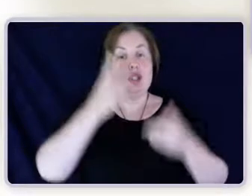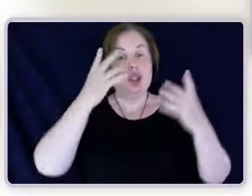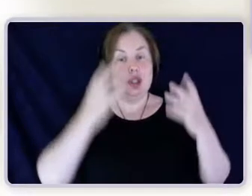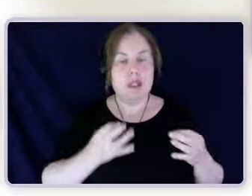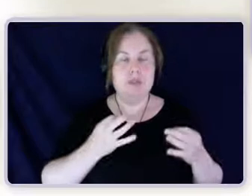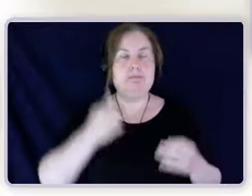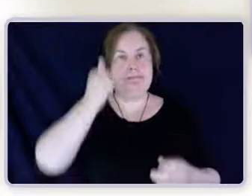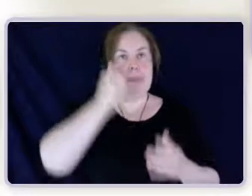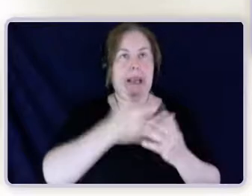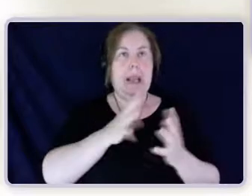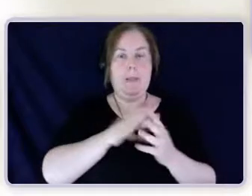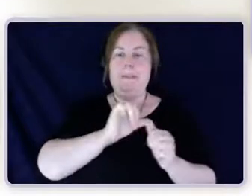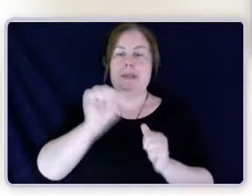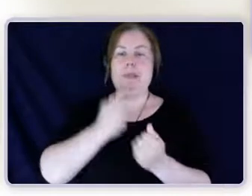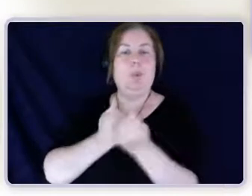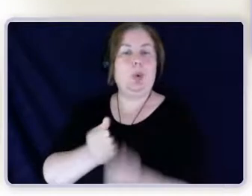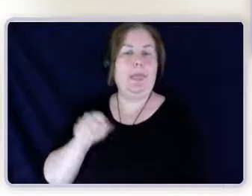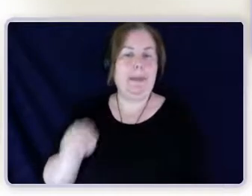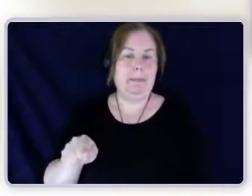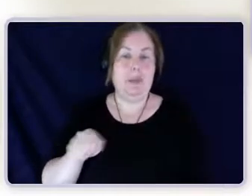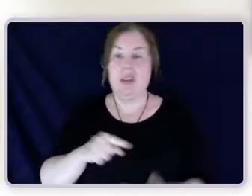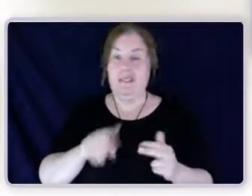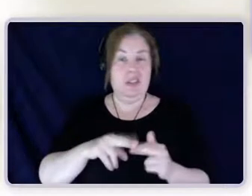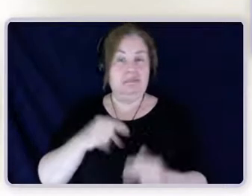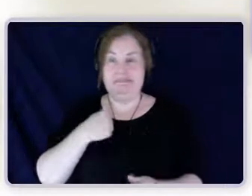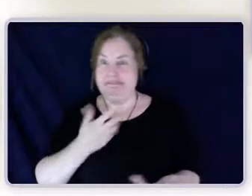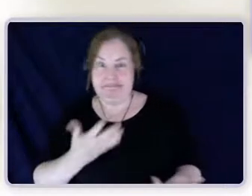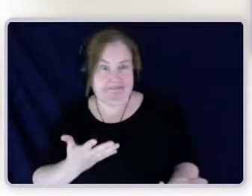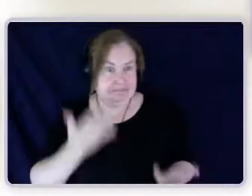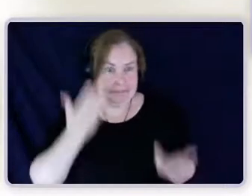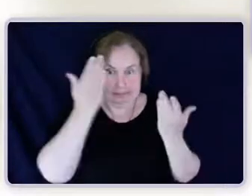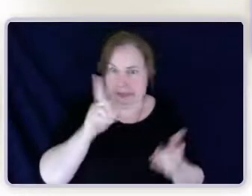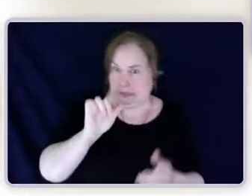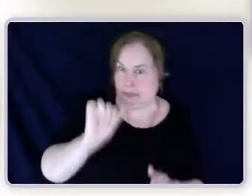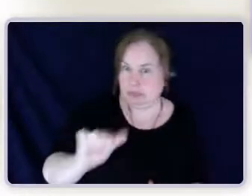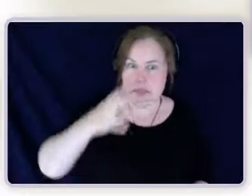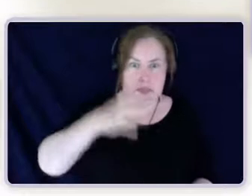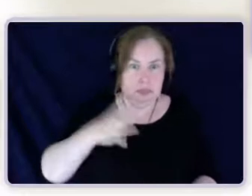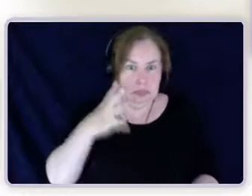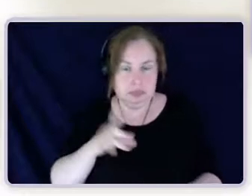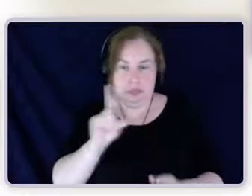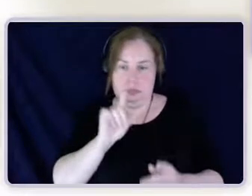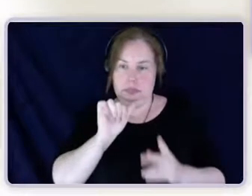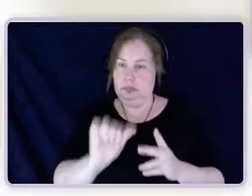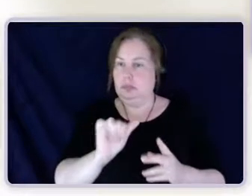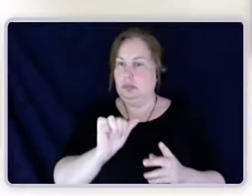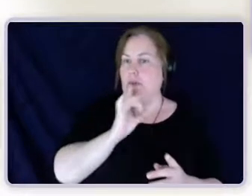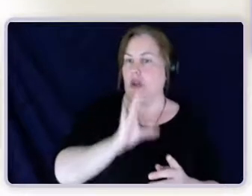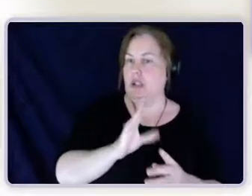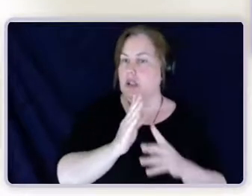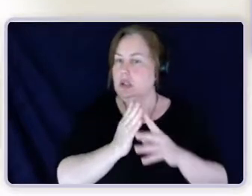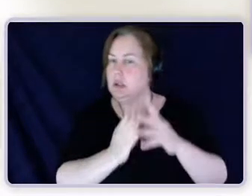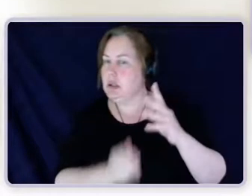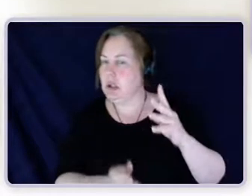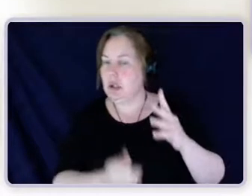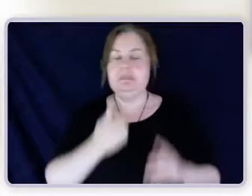that, I can't actually understand or ascertain the person's will and preferences, then I can make a decision